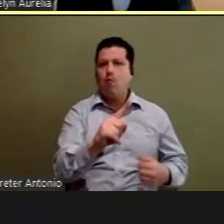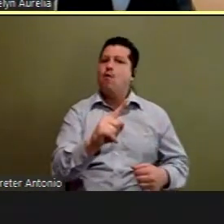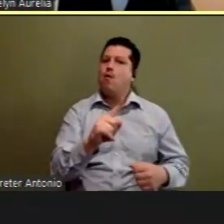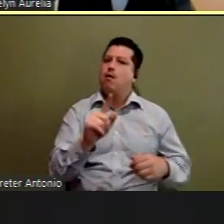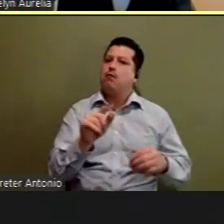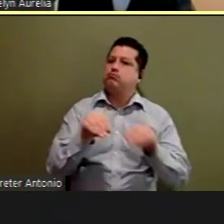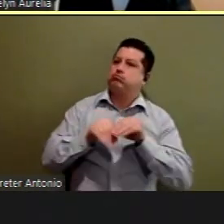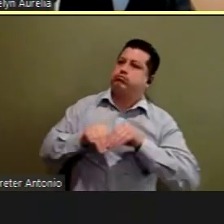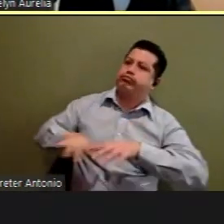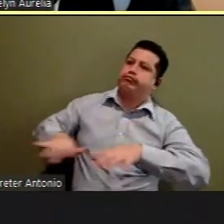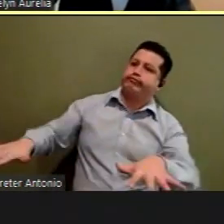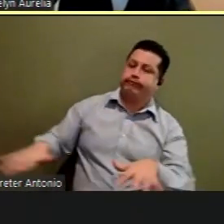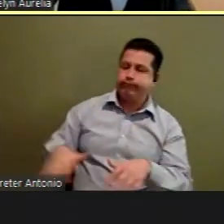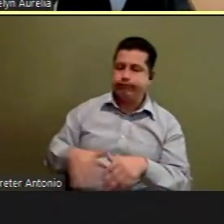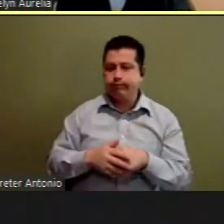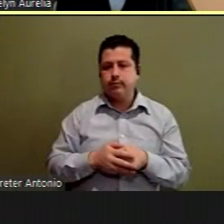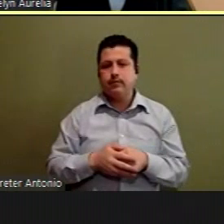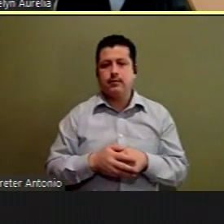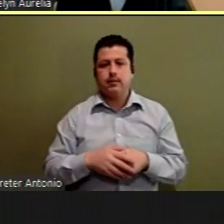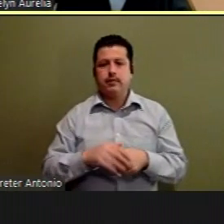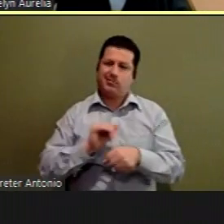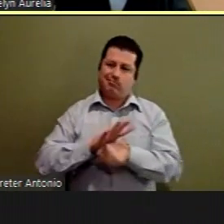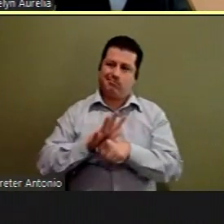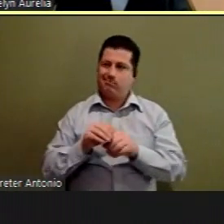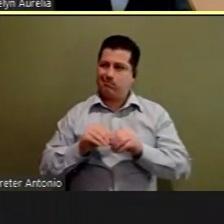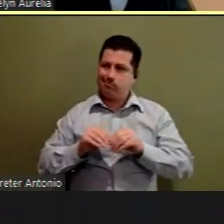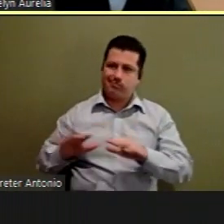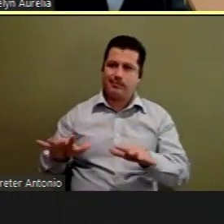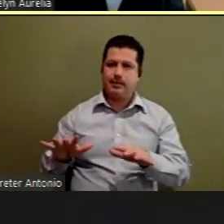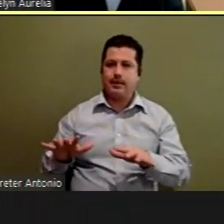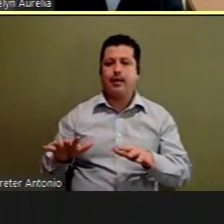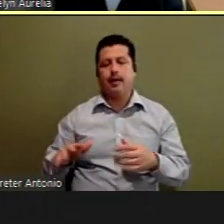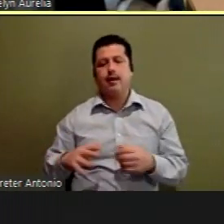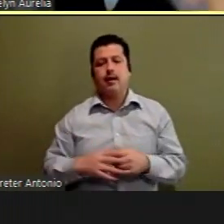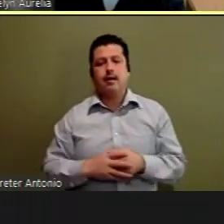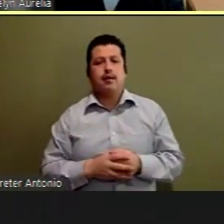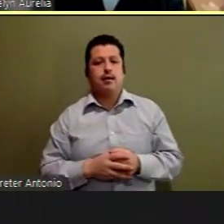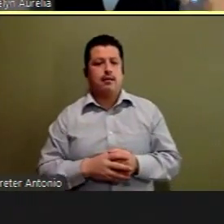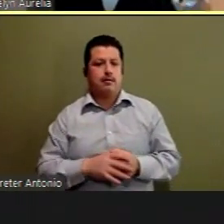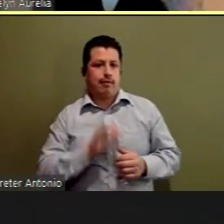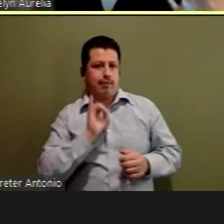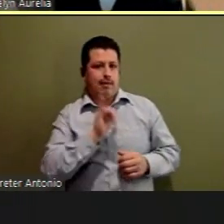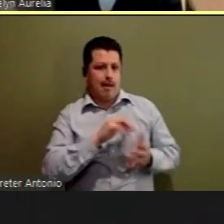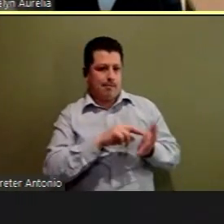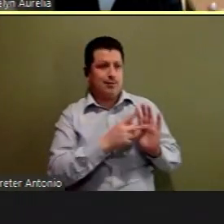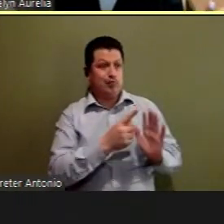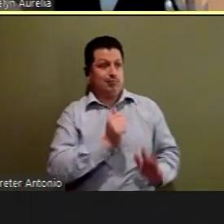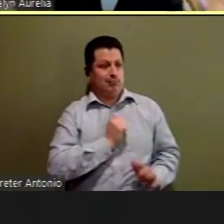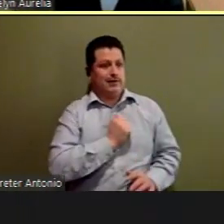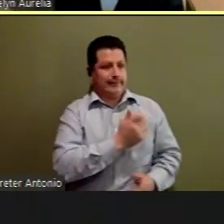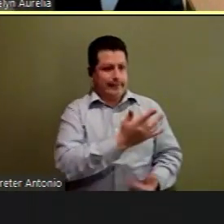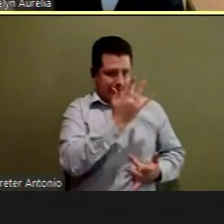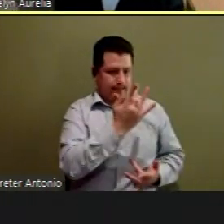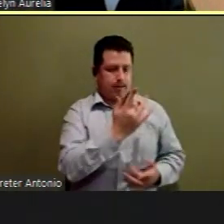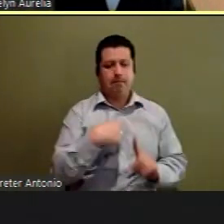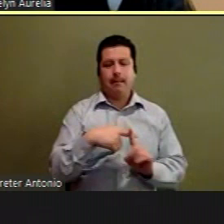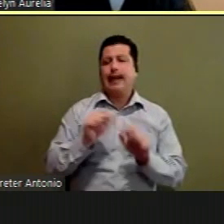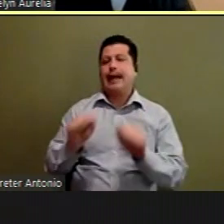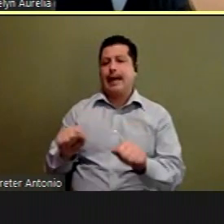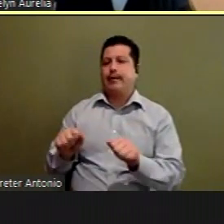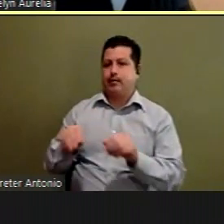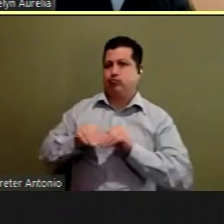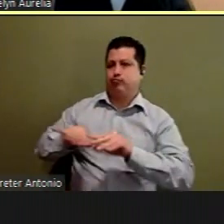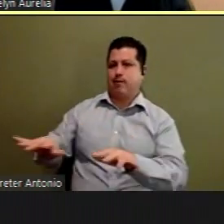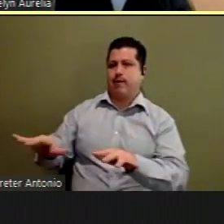300 threshold of viral products to make us sick and make us infect others. While the Pfizer and Moderna vaccine might